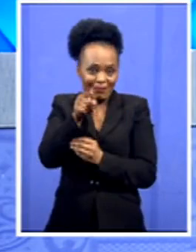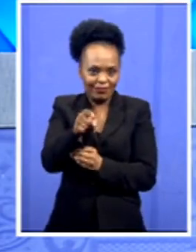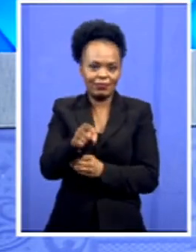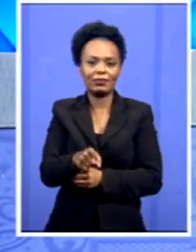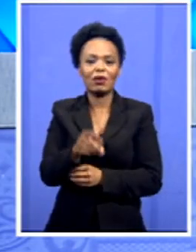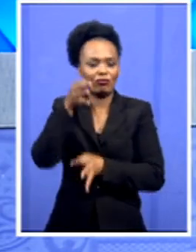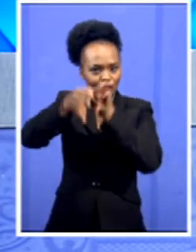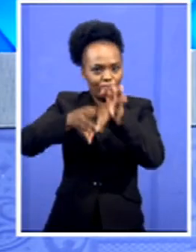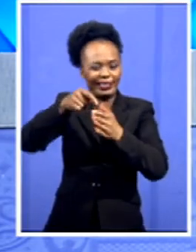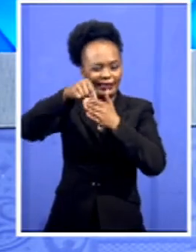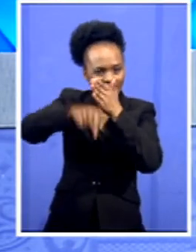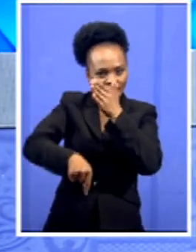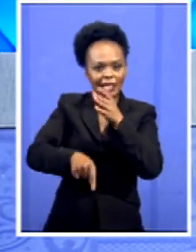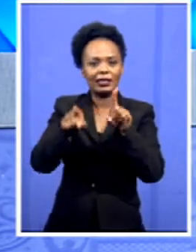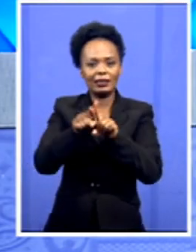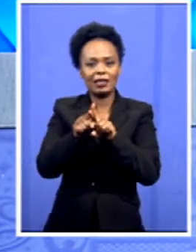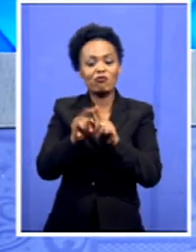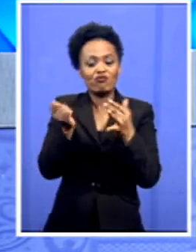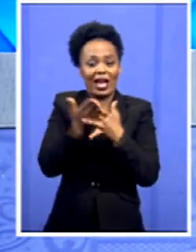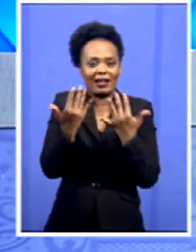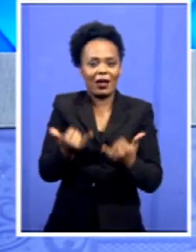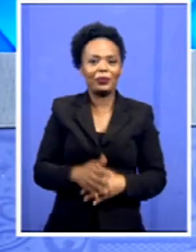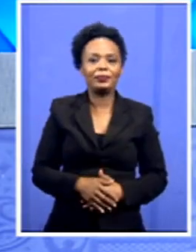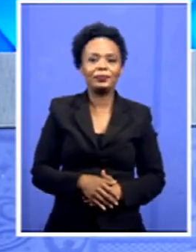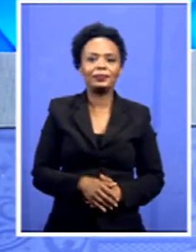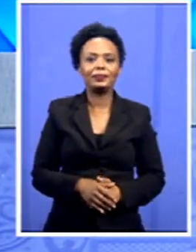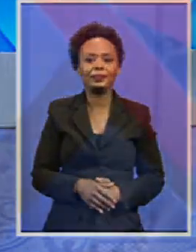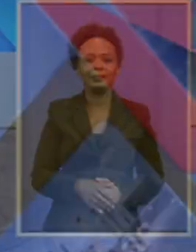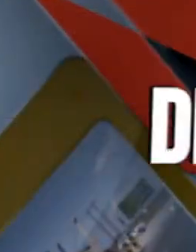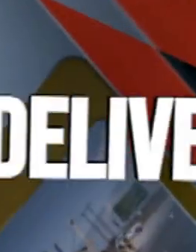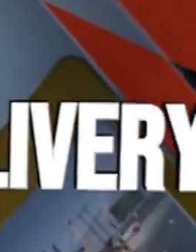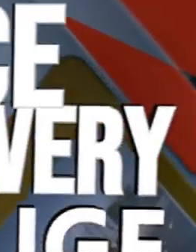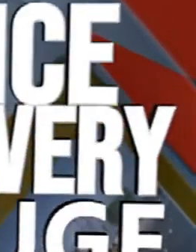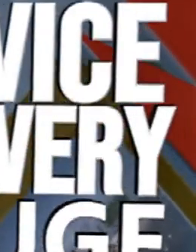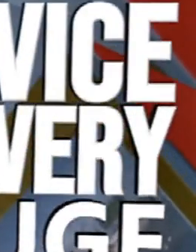that, and I'll also speak to you after the break.